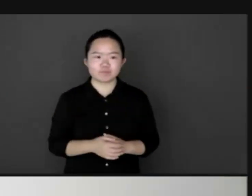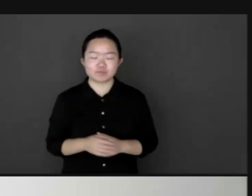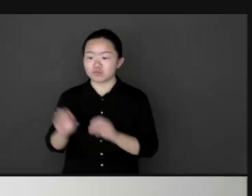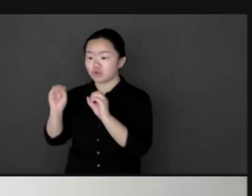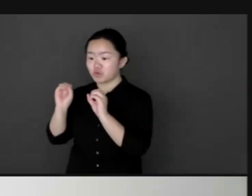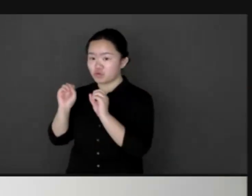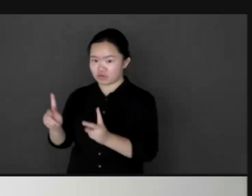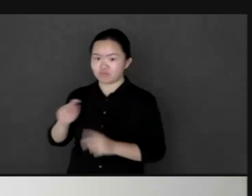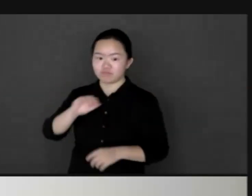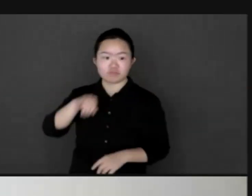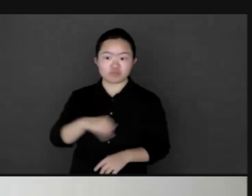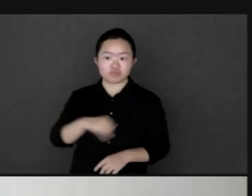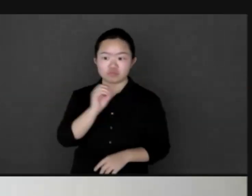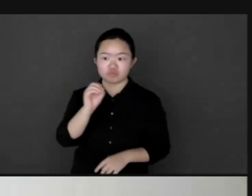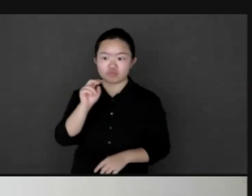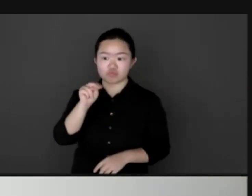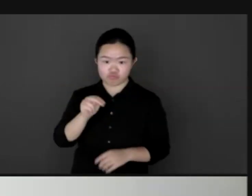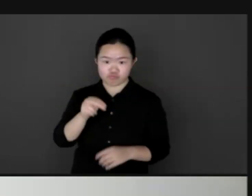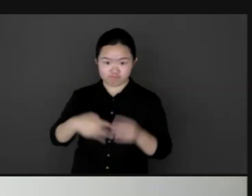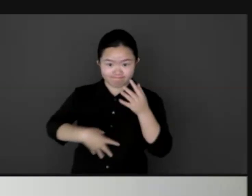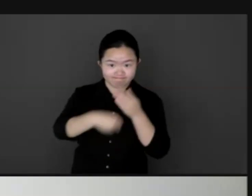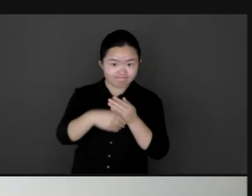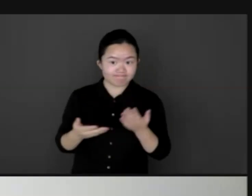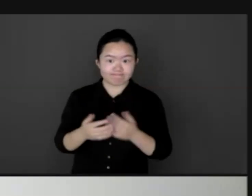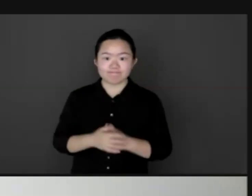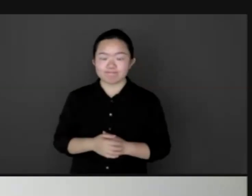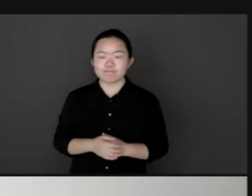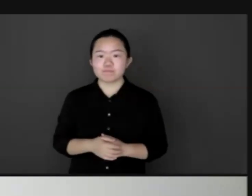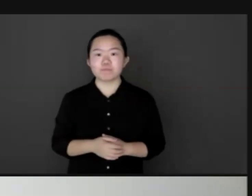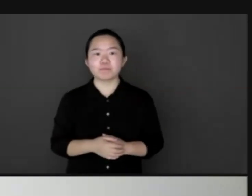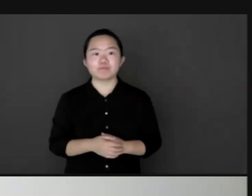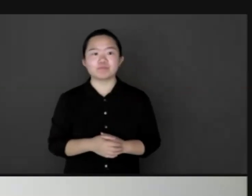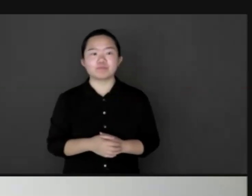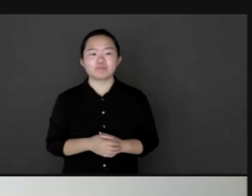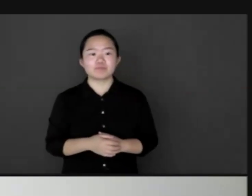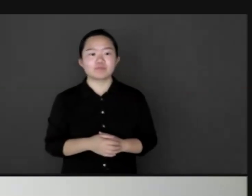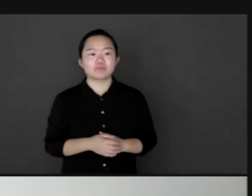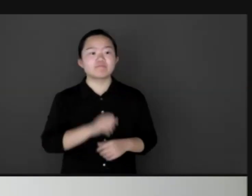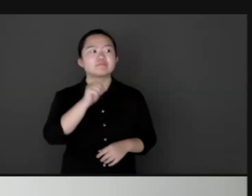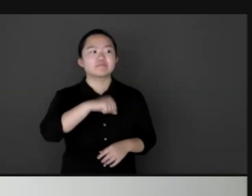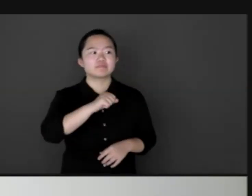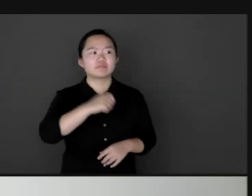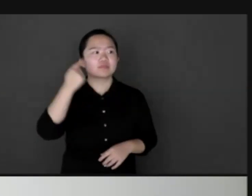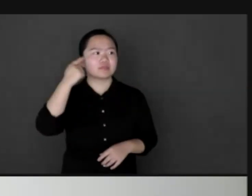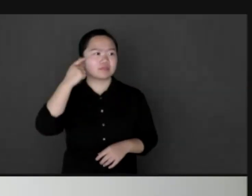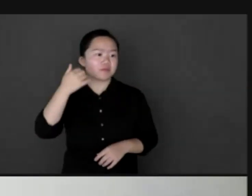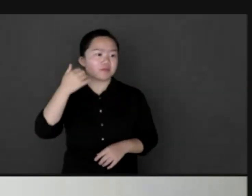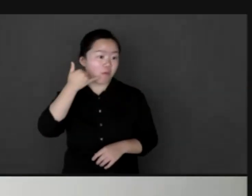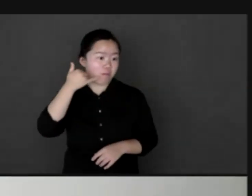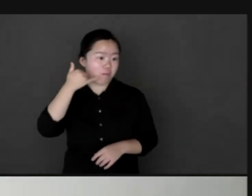feel that there is scope, that there is opportunity in the mobile space. That they're